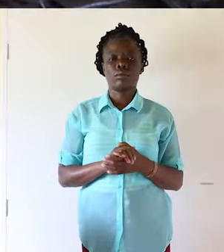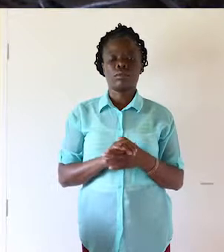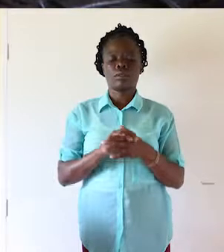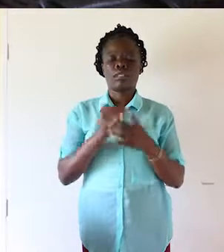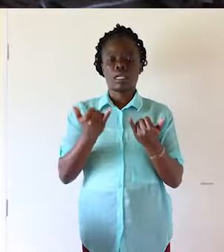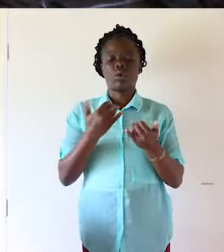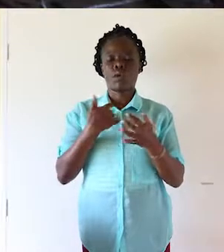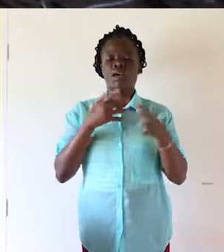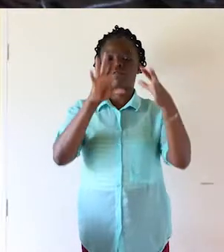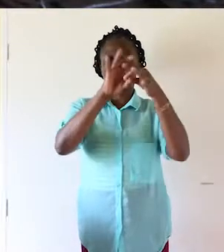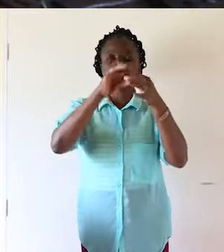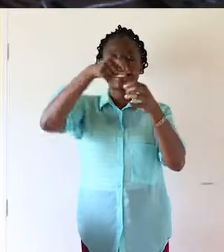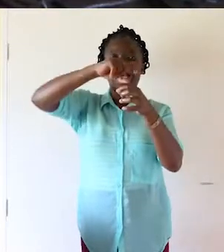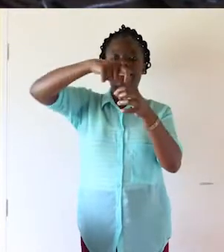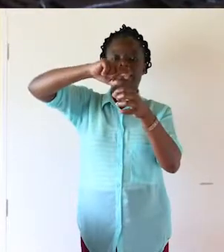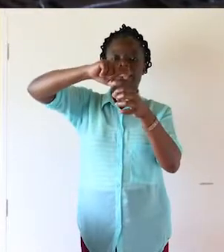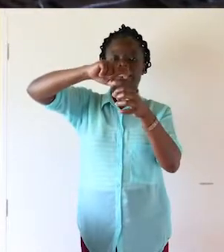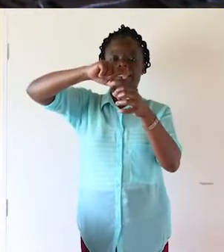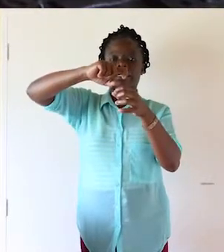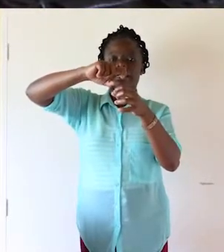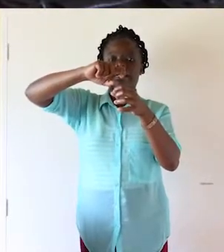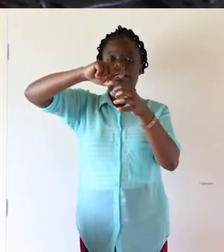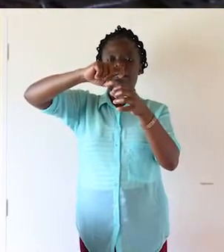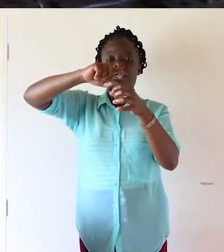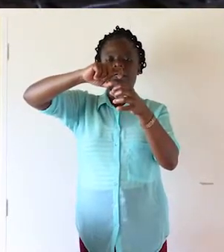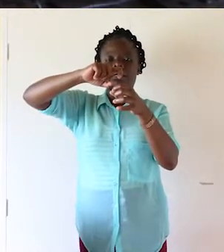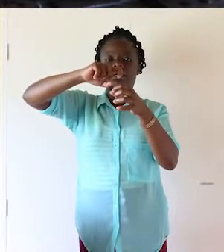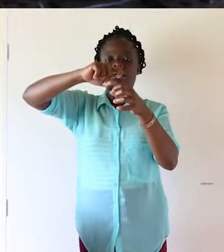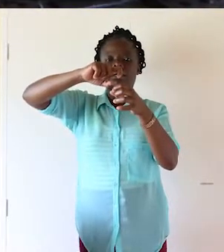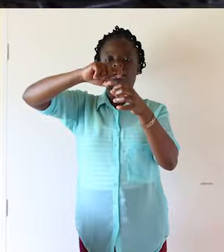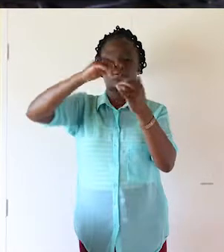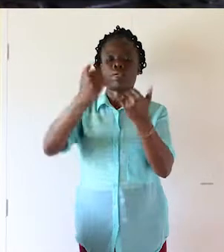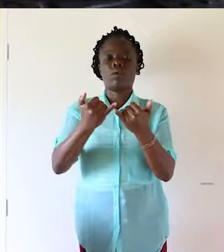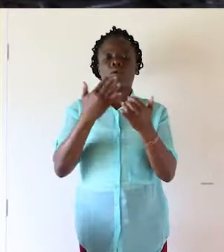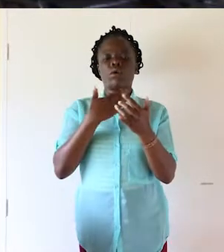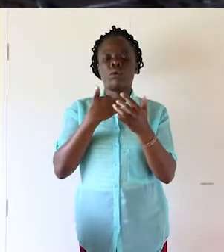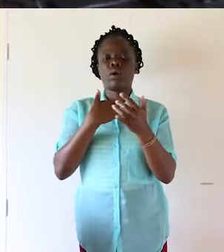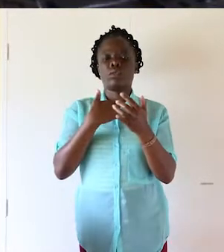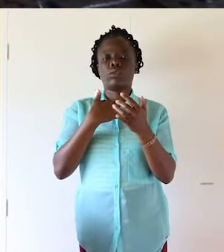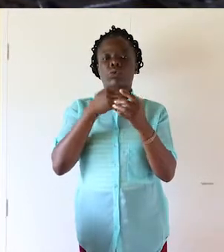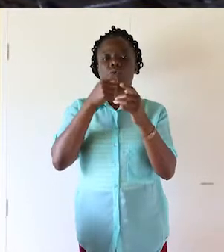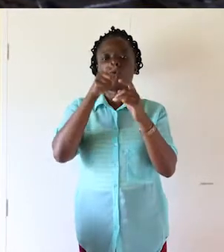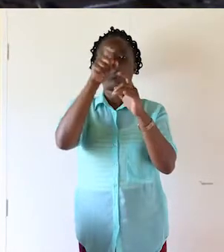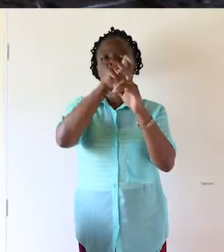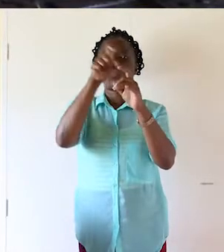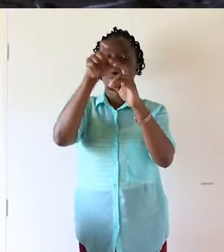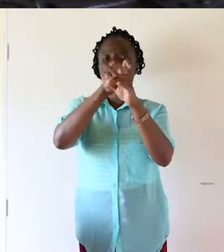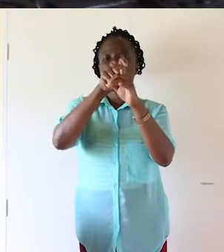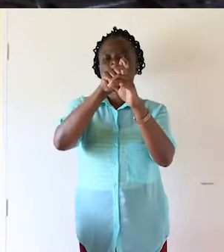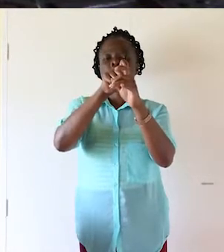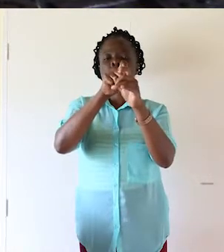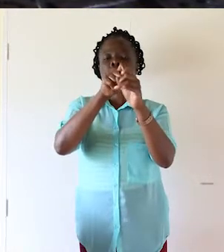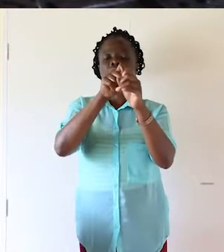So we have fixed the nut to receive the bolt. We now want to weld it to give